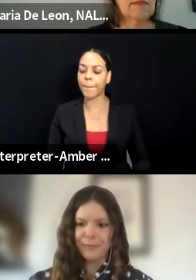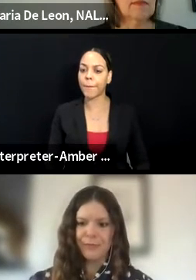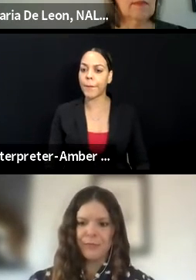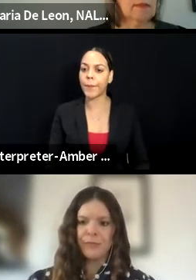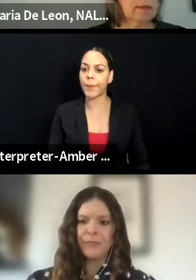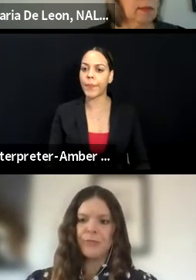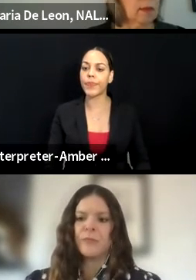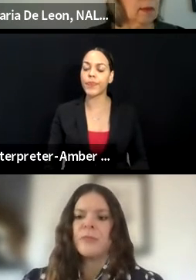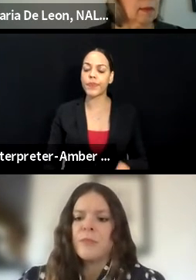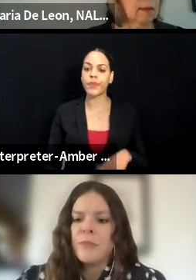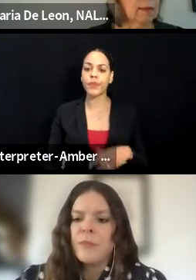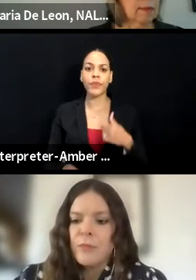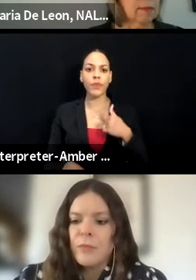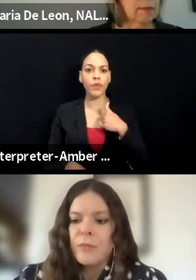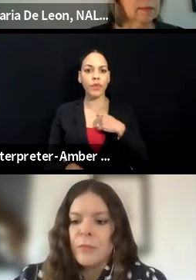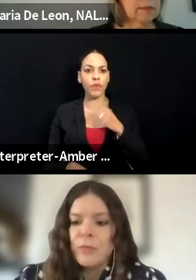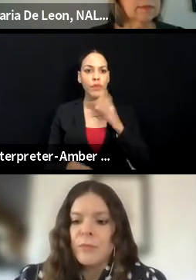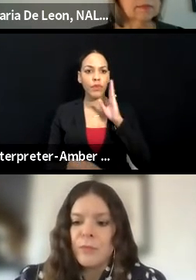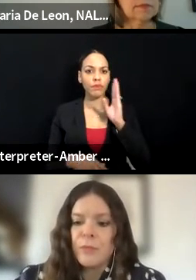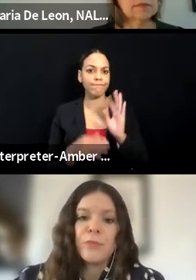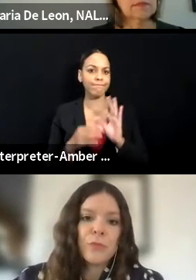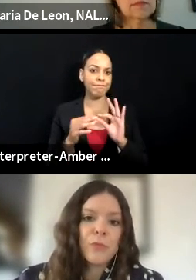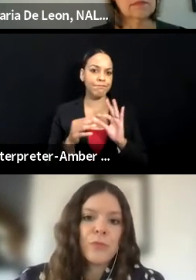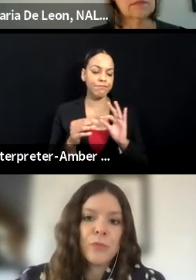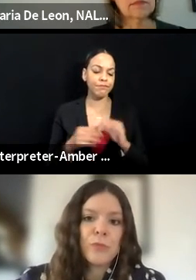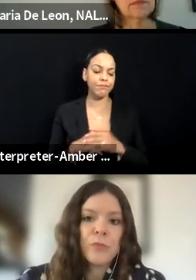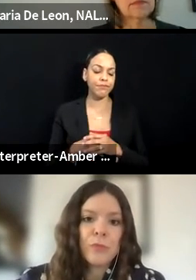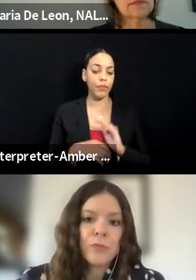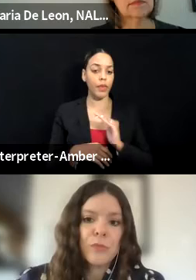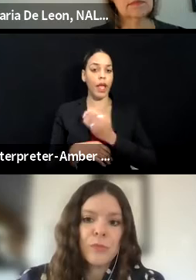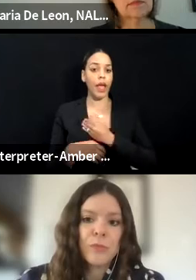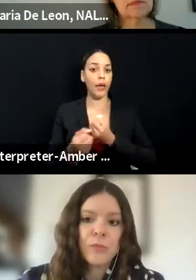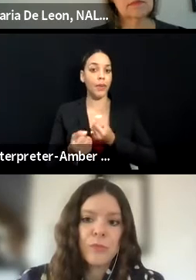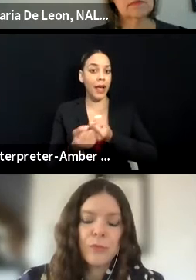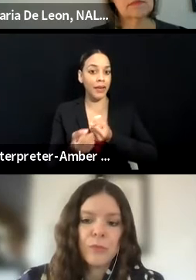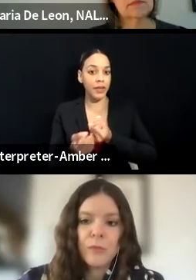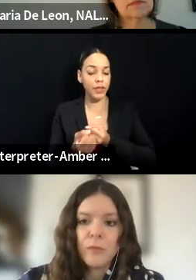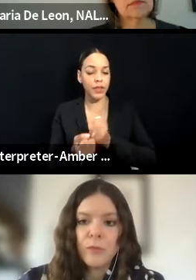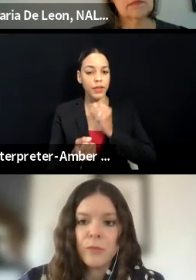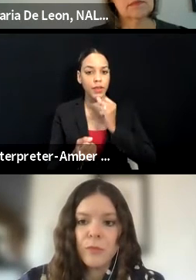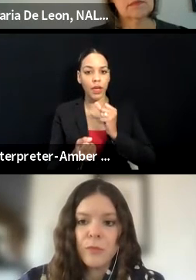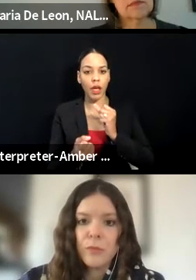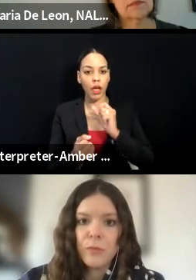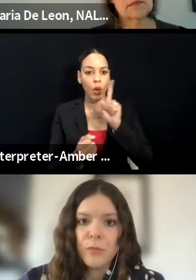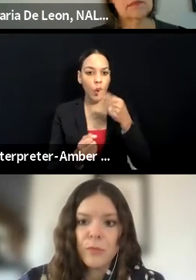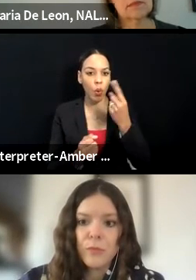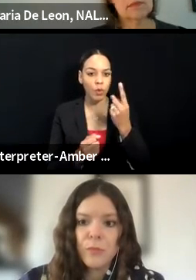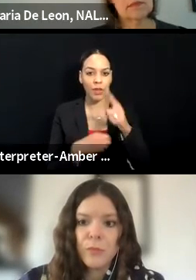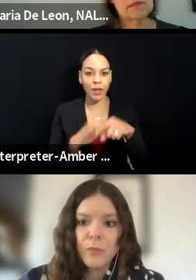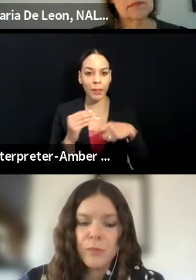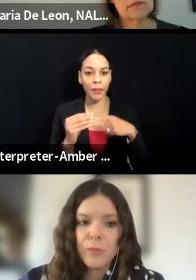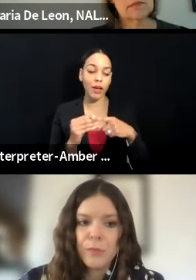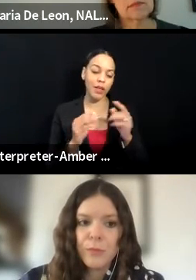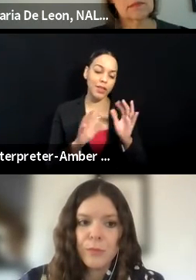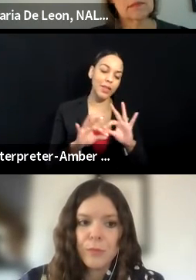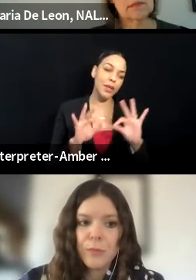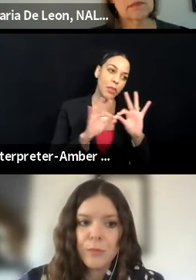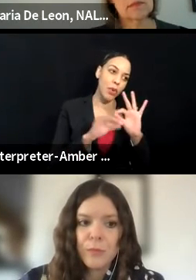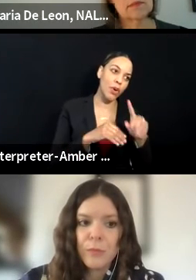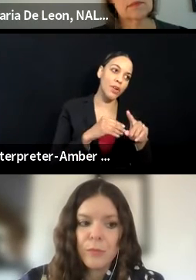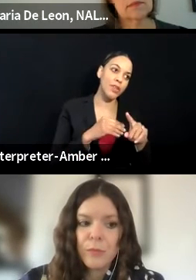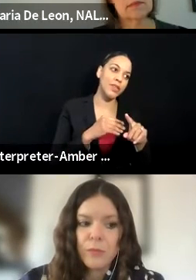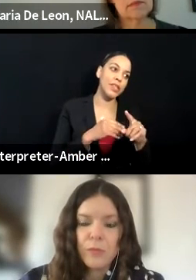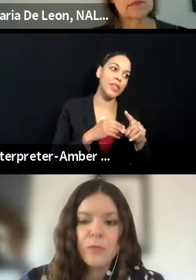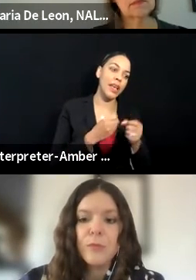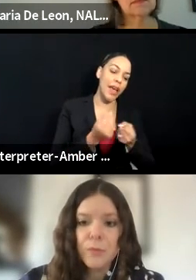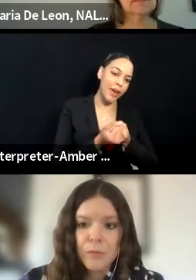I will say that, you know, our advocacy is not just about, it is importantly about advocating for the National Endowment